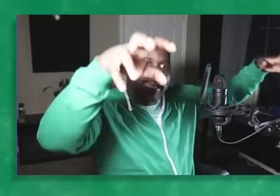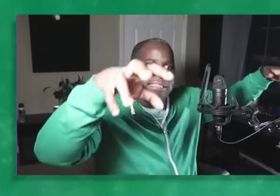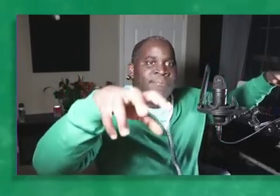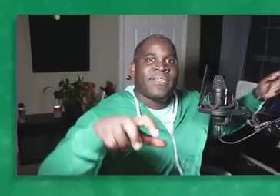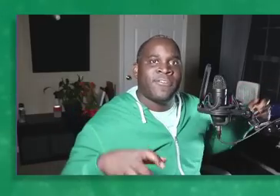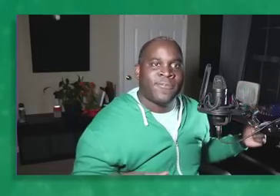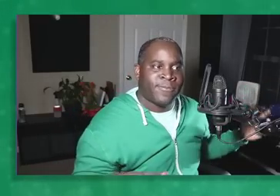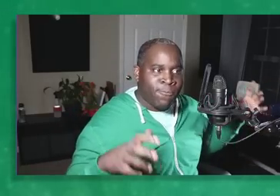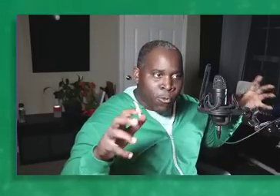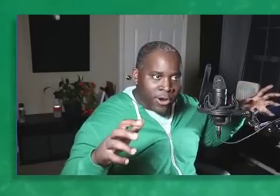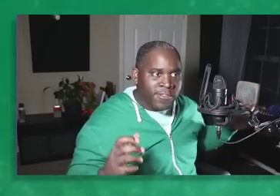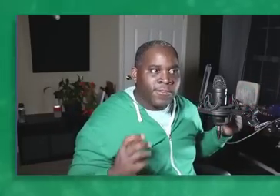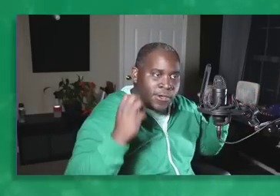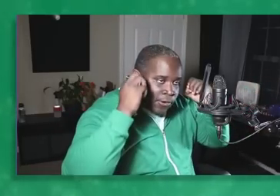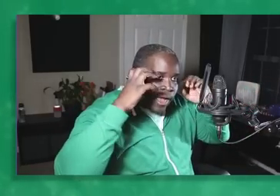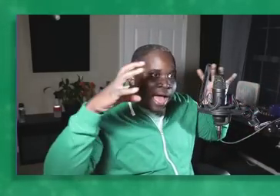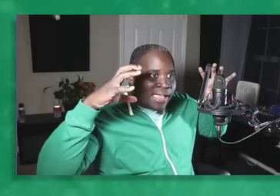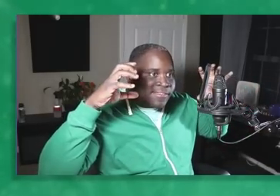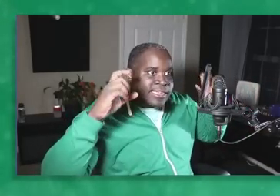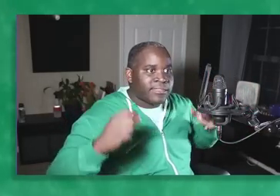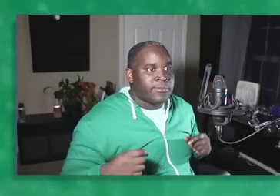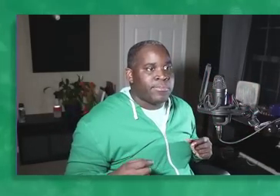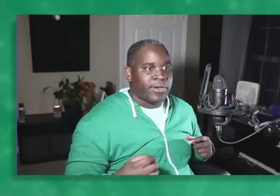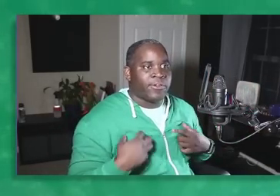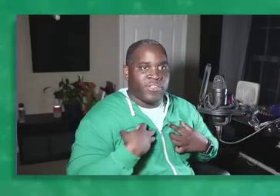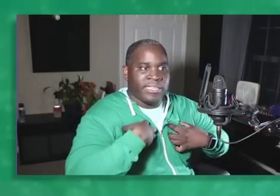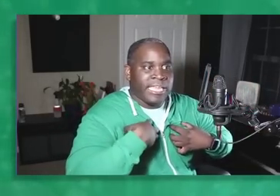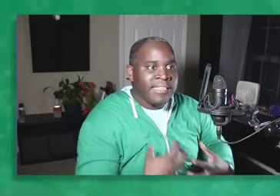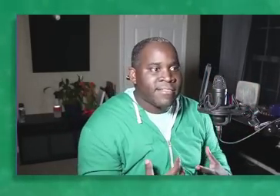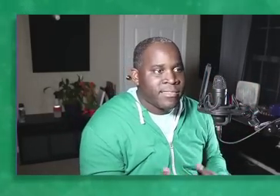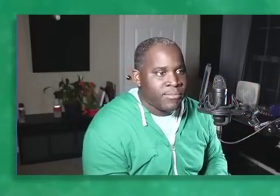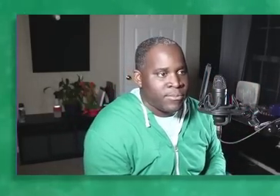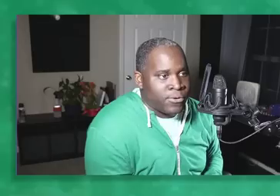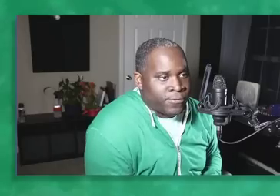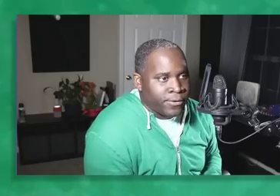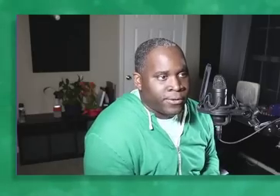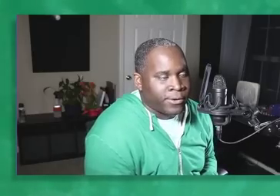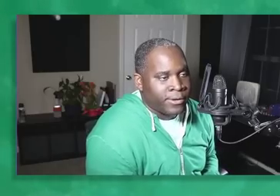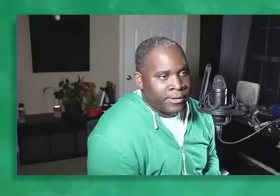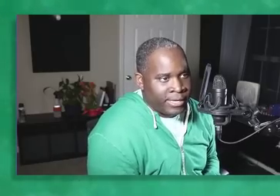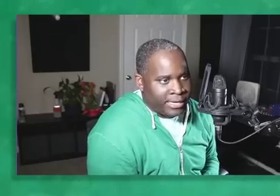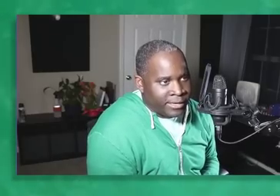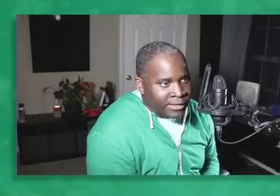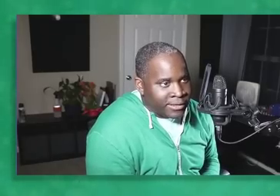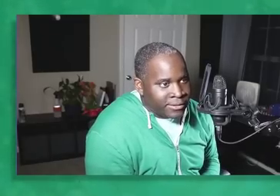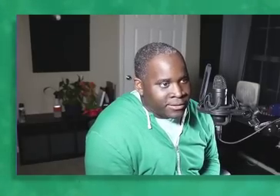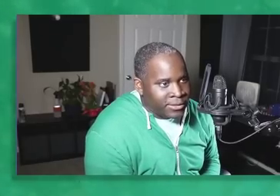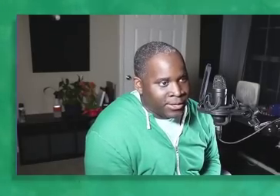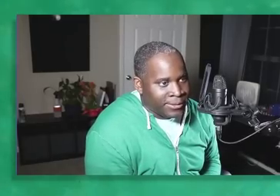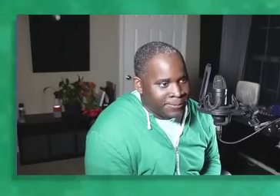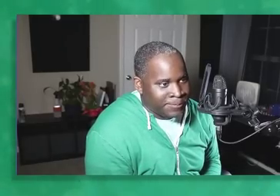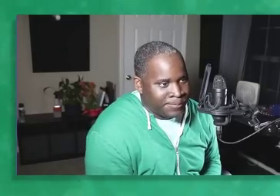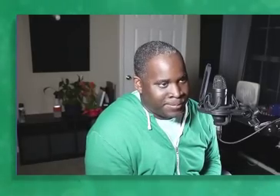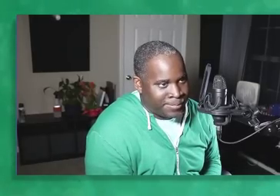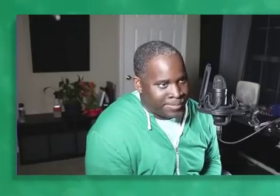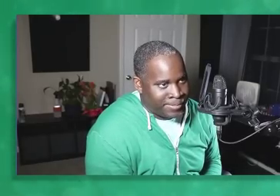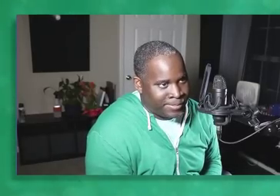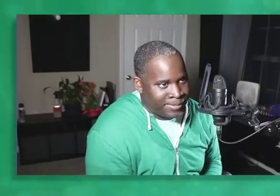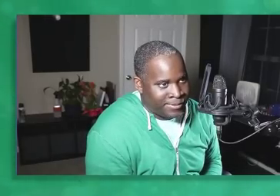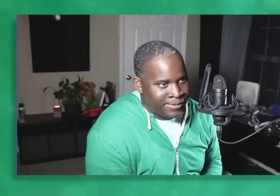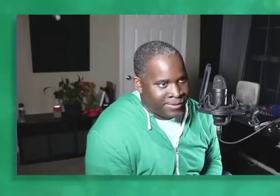she's signing the bigger words, her eyes get a little bit bigger. She leans a little bit more further. Look.